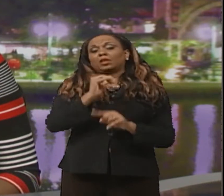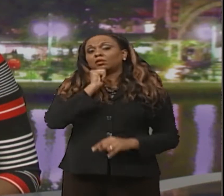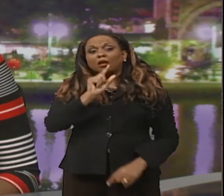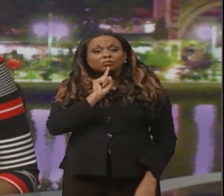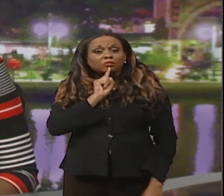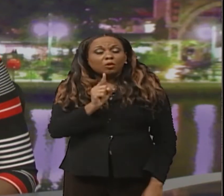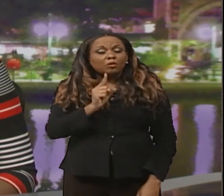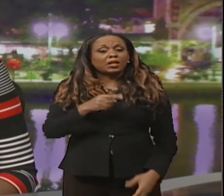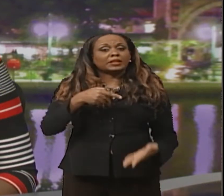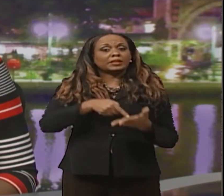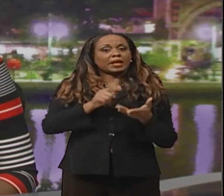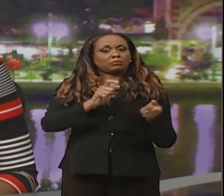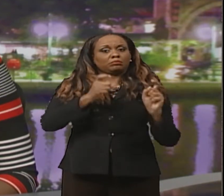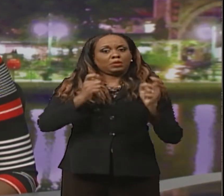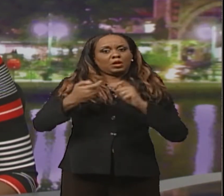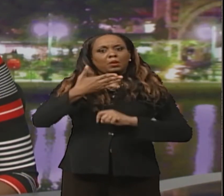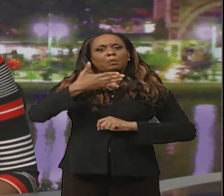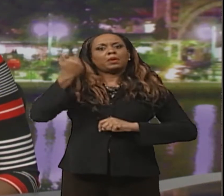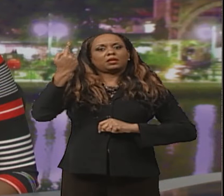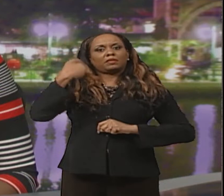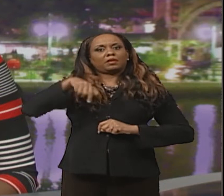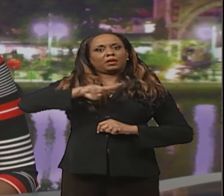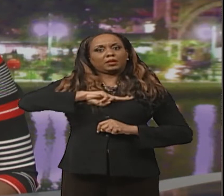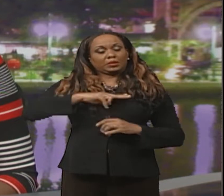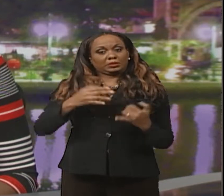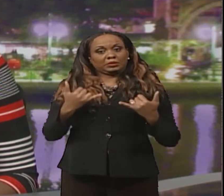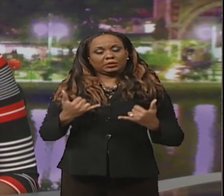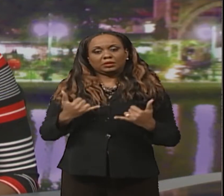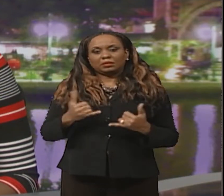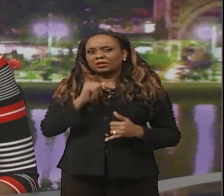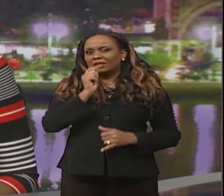debt restructuring is the best option for Barbados at this time.